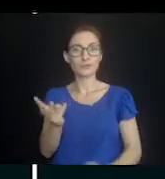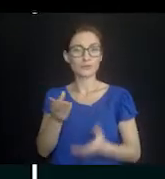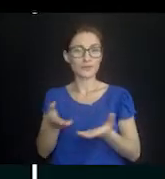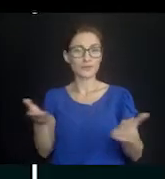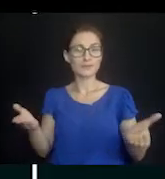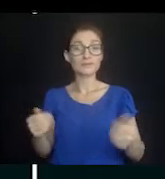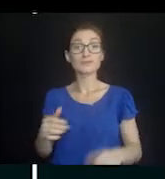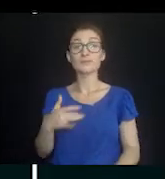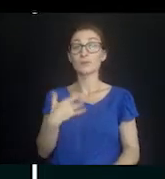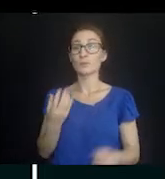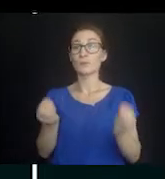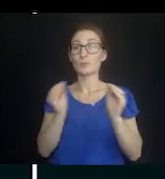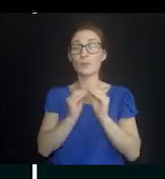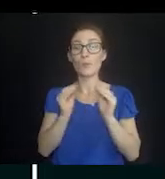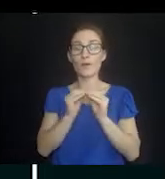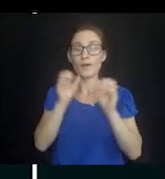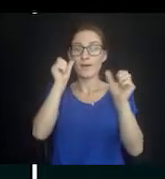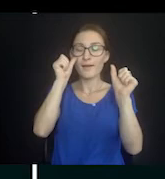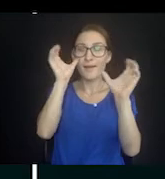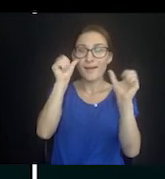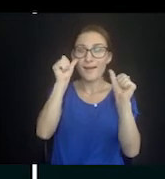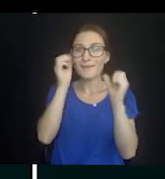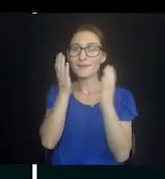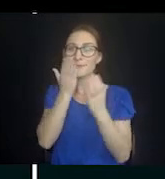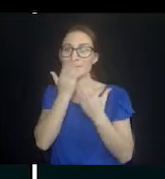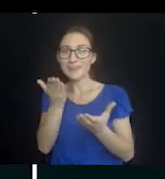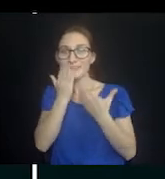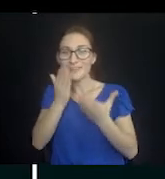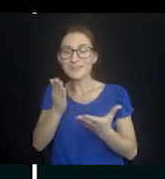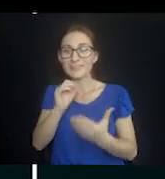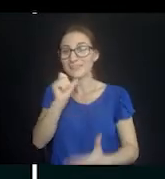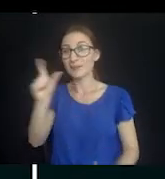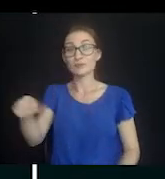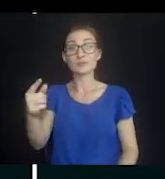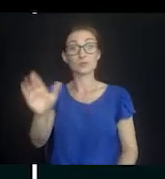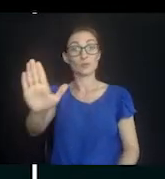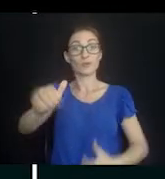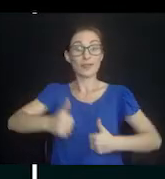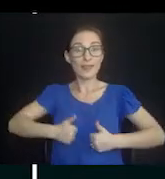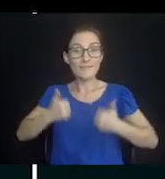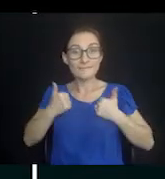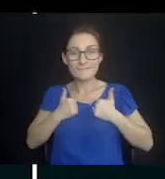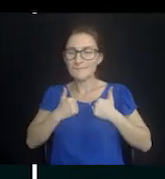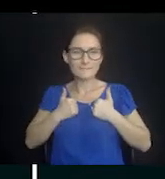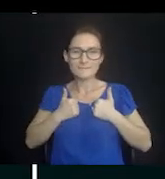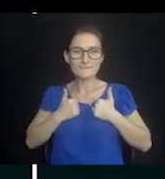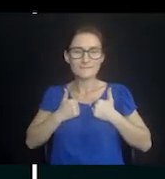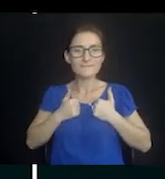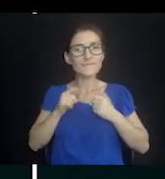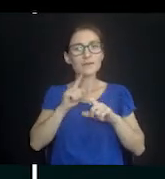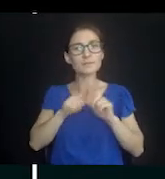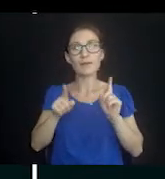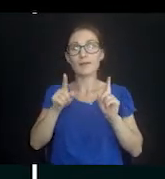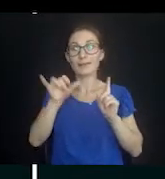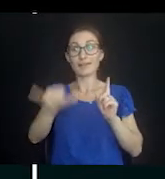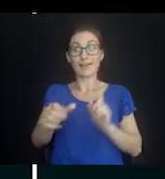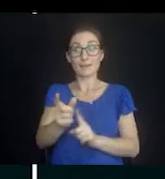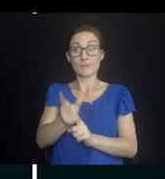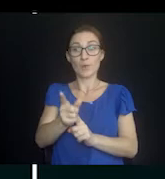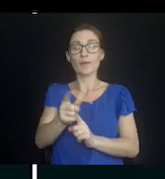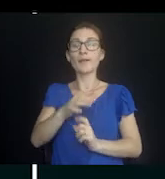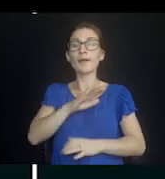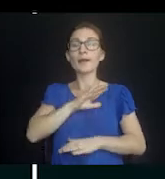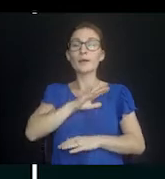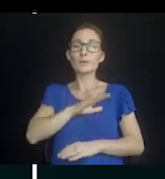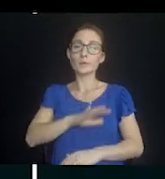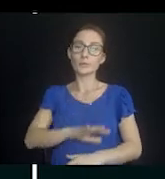So what perspective gives you a few things is that you feel more amazed and grateful, not just for your life and